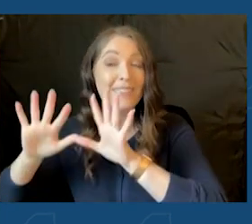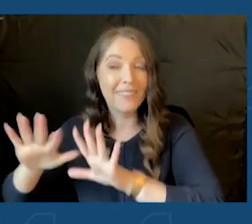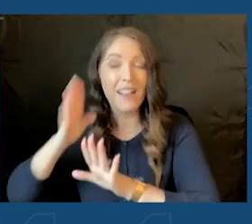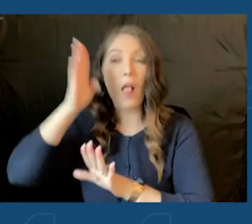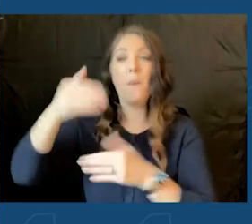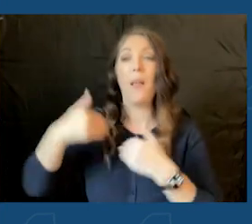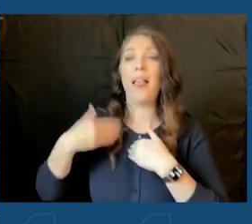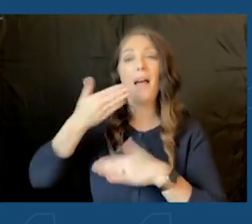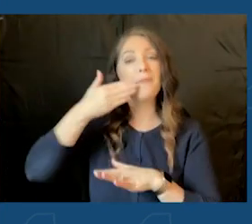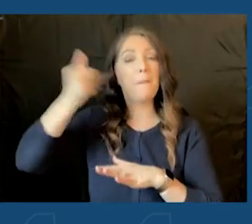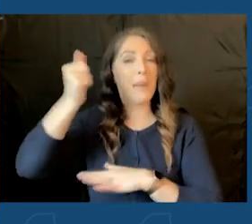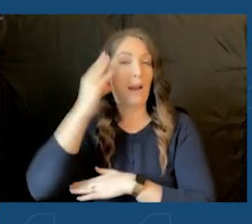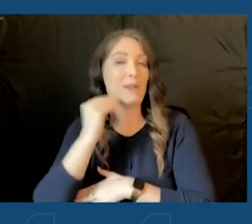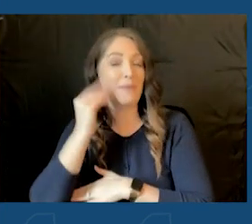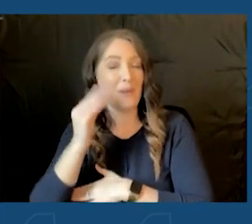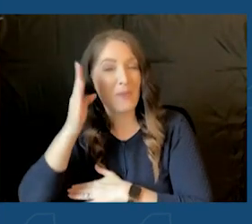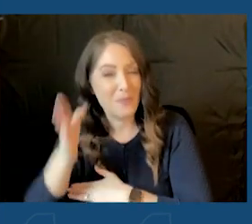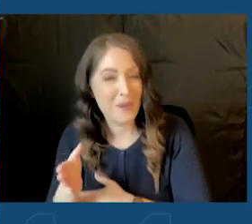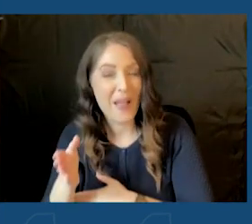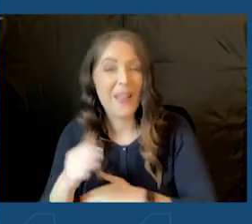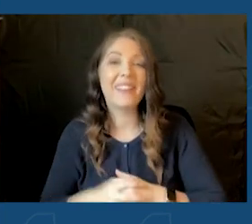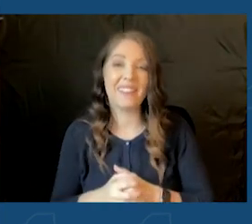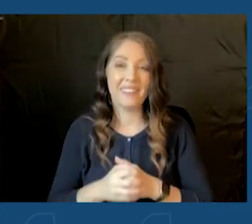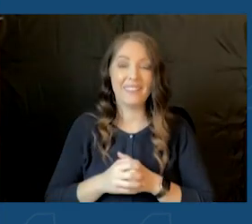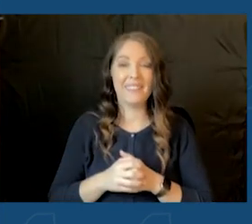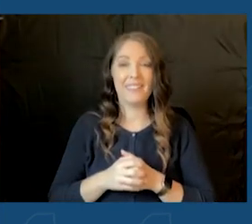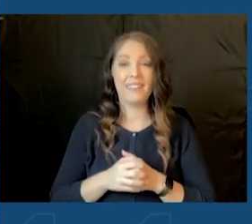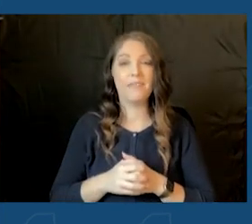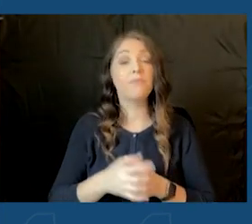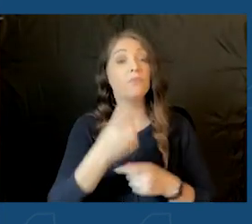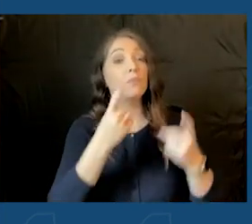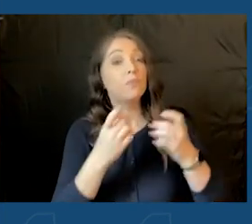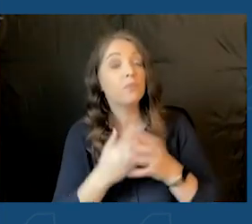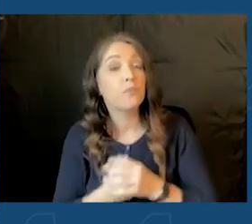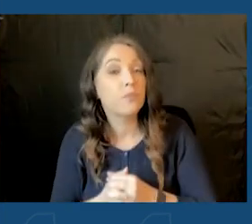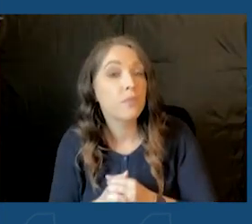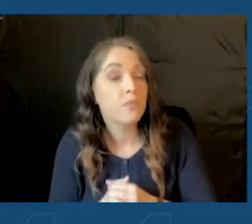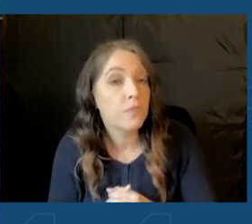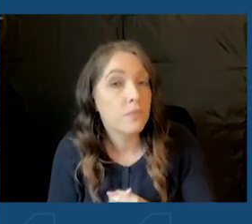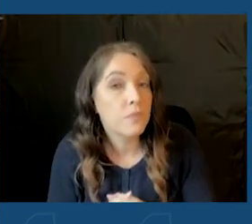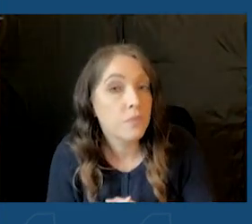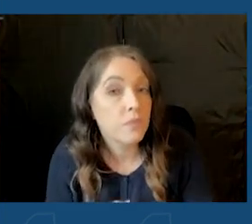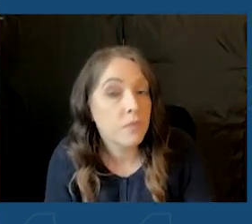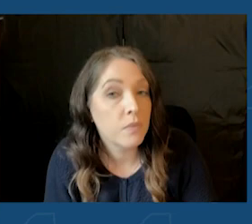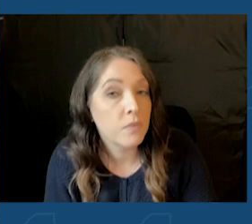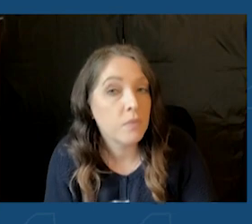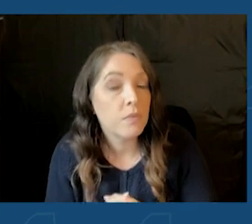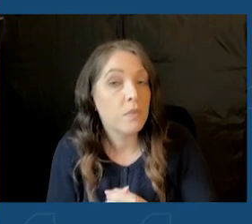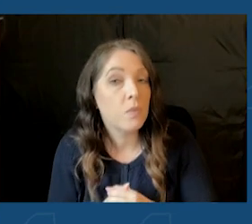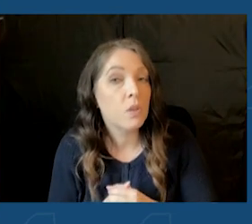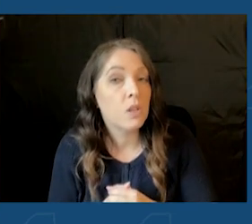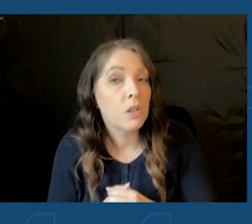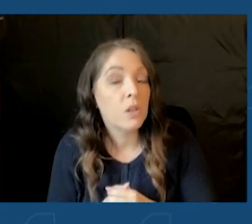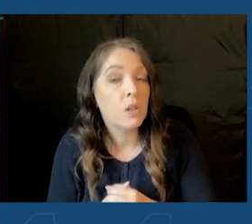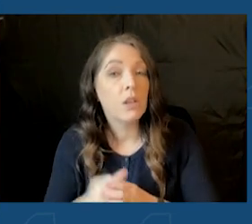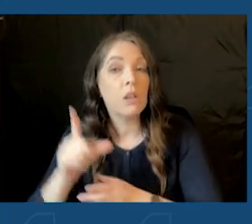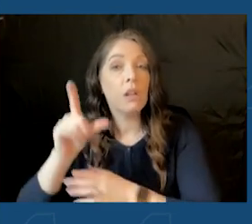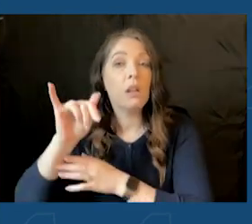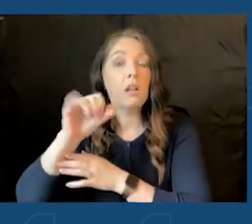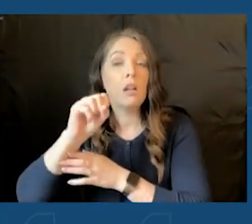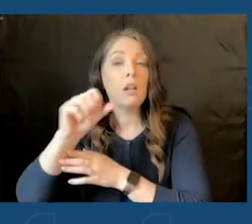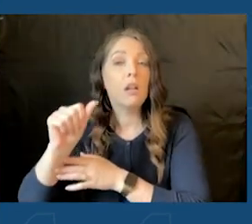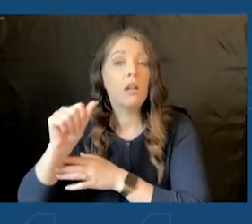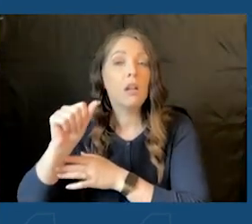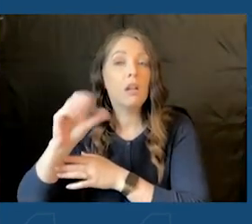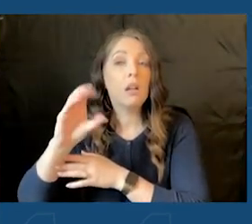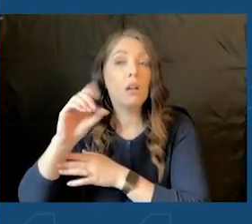on our roads as well. So that'll be back in Long Island next week. Question? Lisa Colangelo, Newsday, go ahead. Lisa Colangelo, Newsday, thank you. This